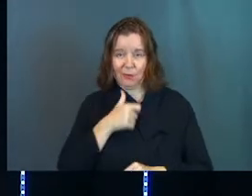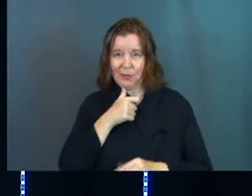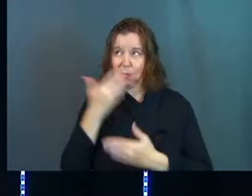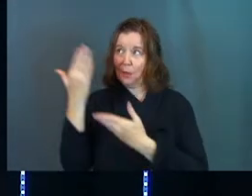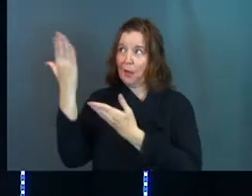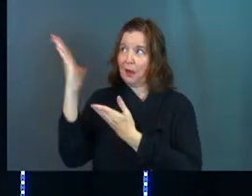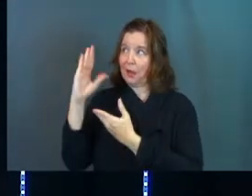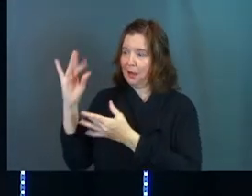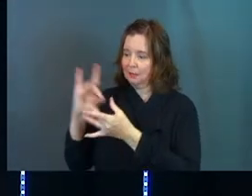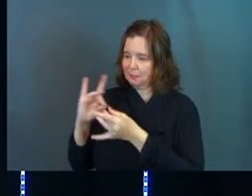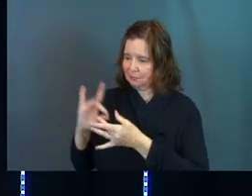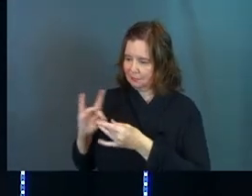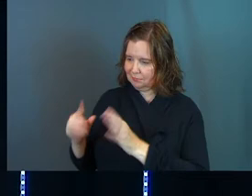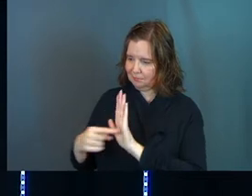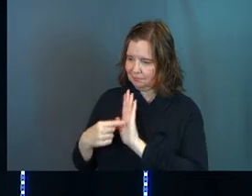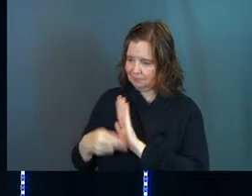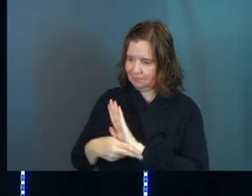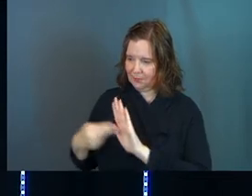let God define us?